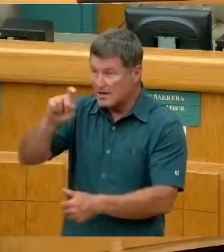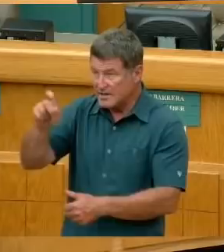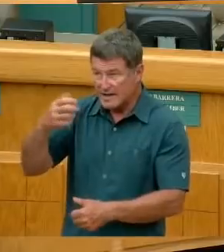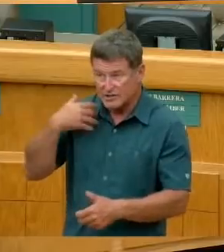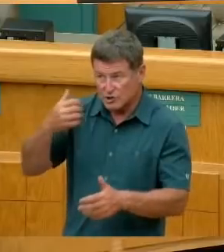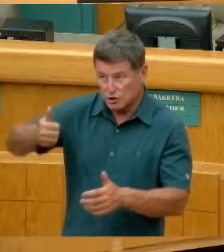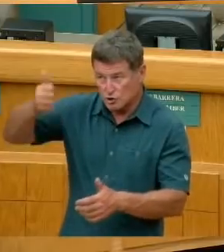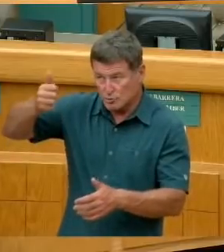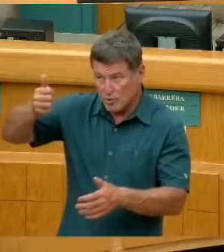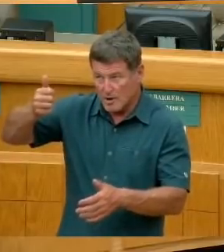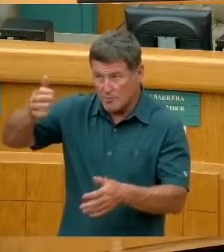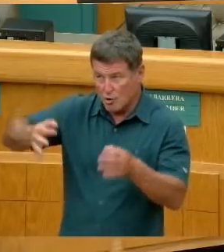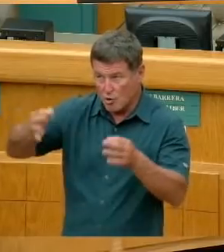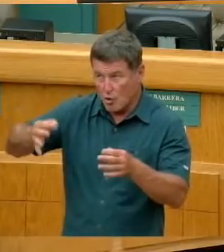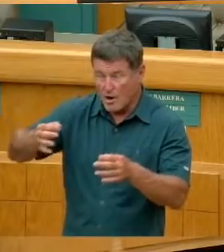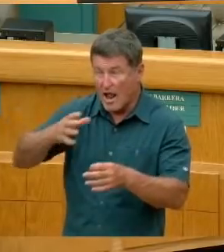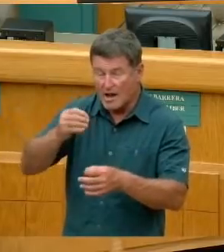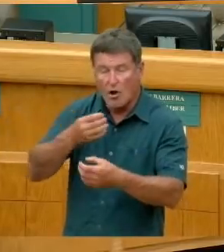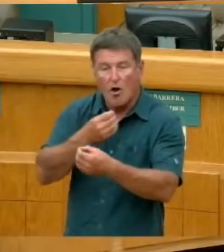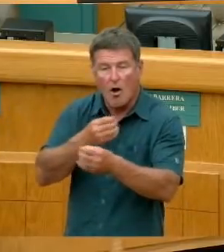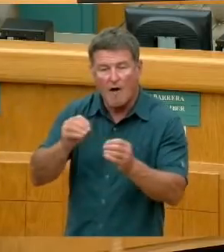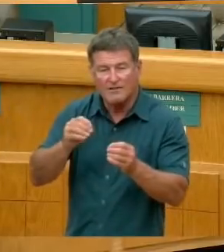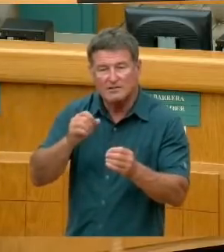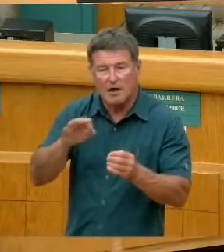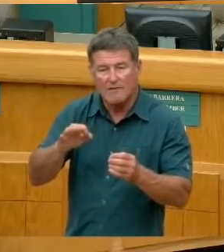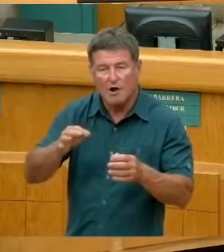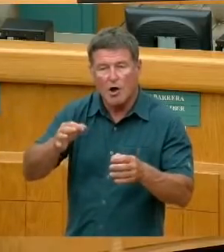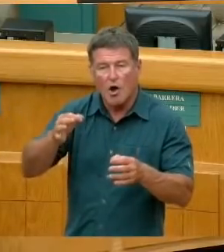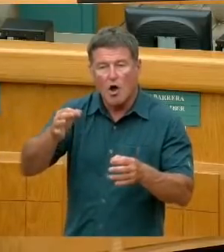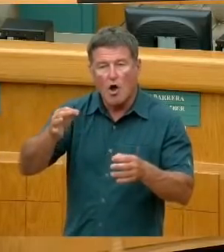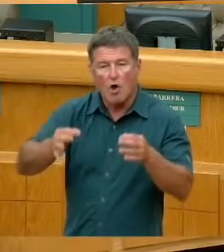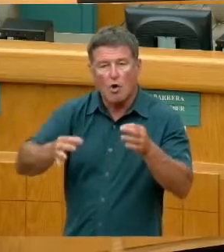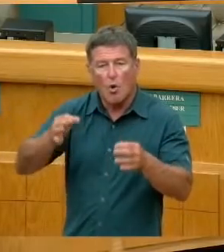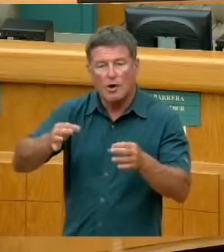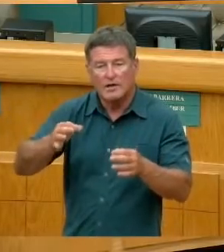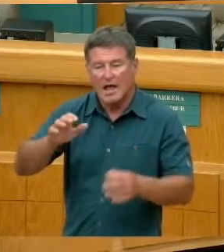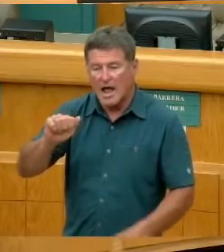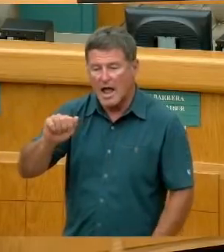direction from the Texas Supreme Court and the Office of Court Administration.